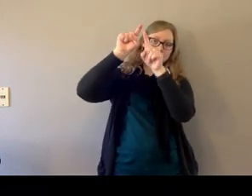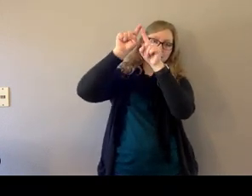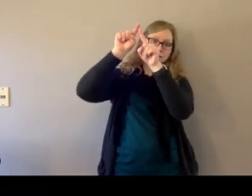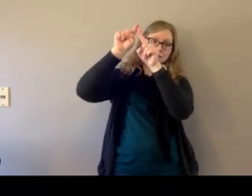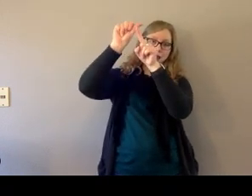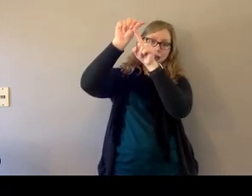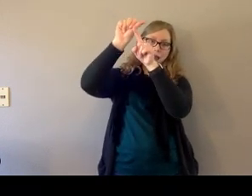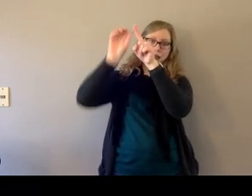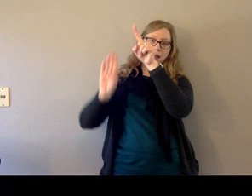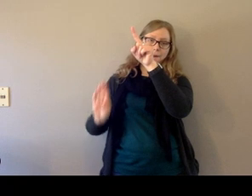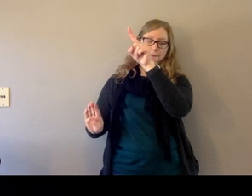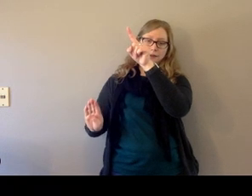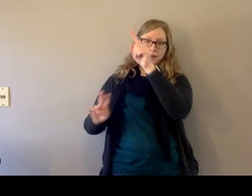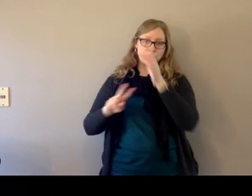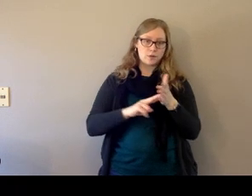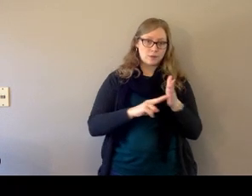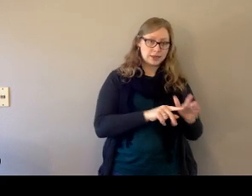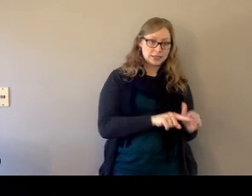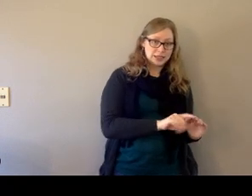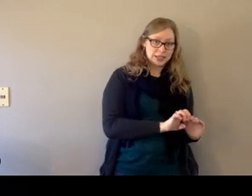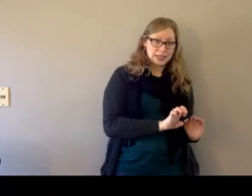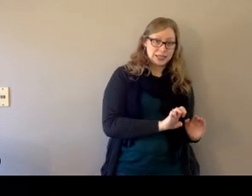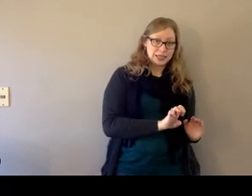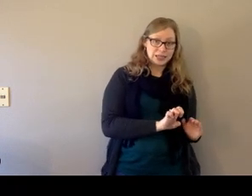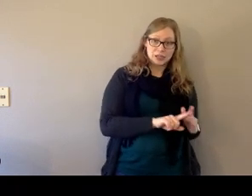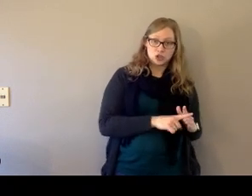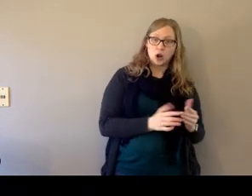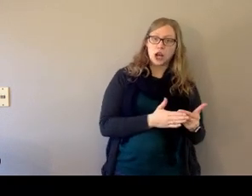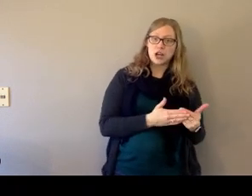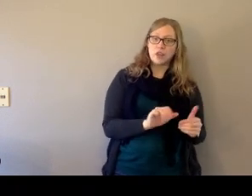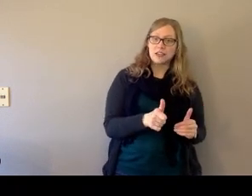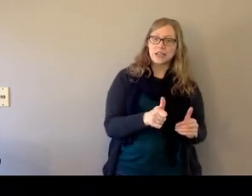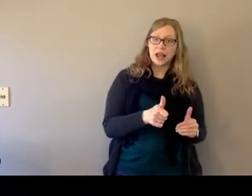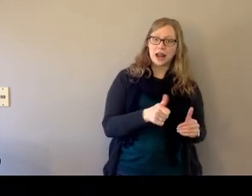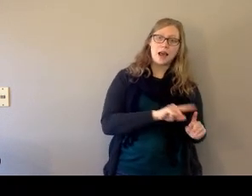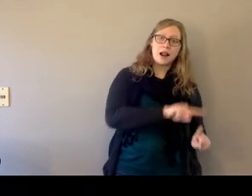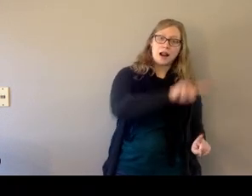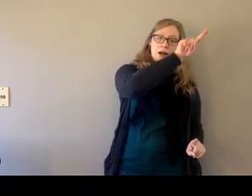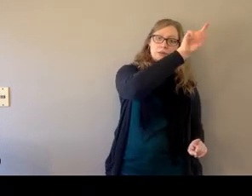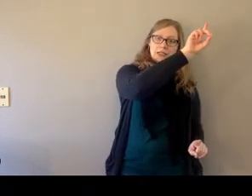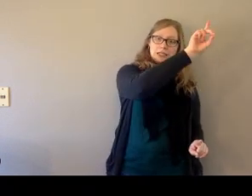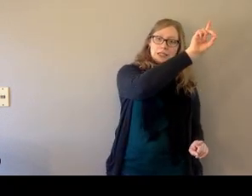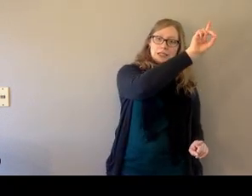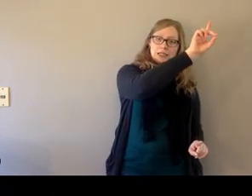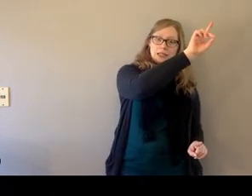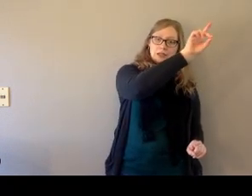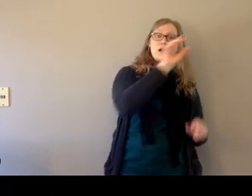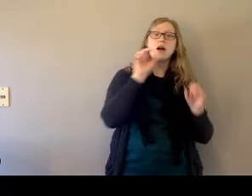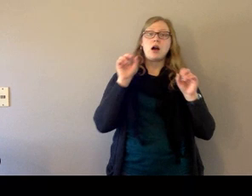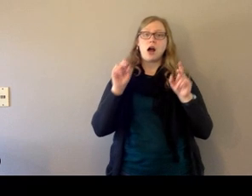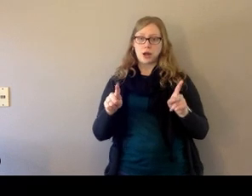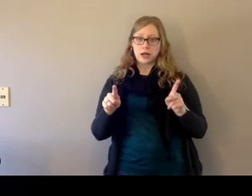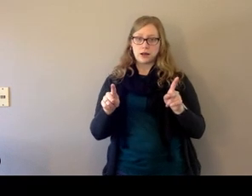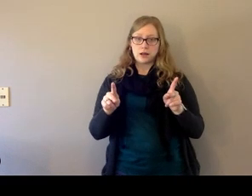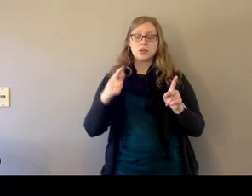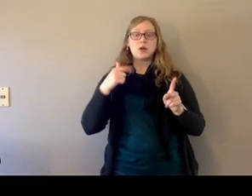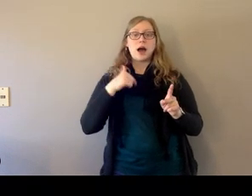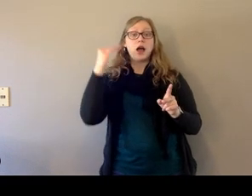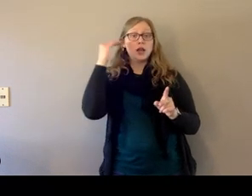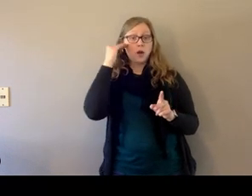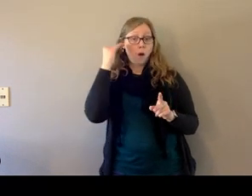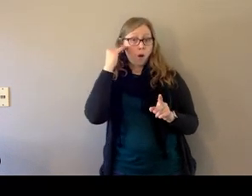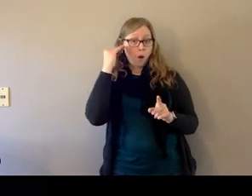naming this from E, which is by the 10, to D. So I'm going to say, okay, then I know